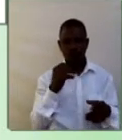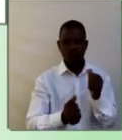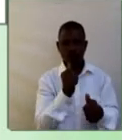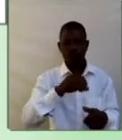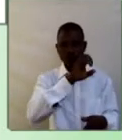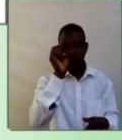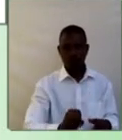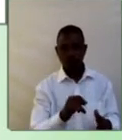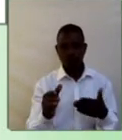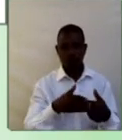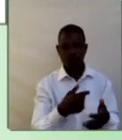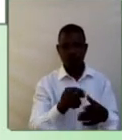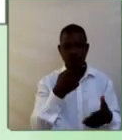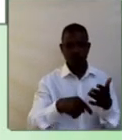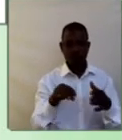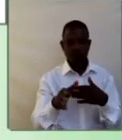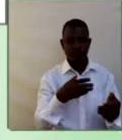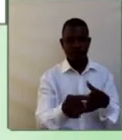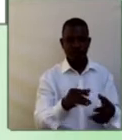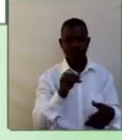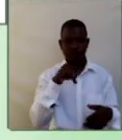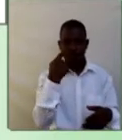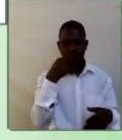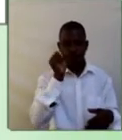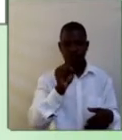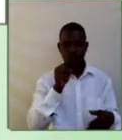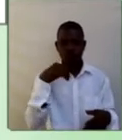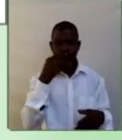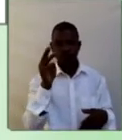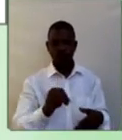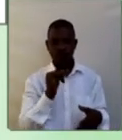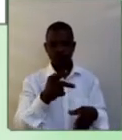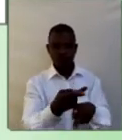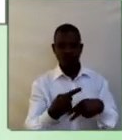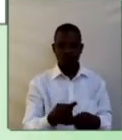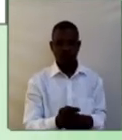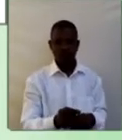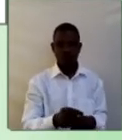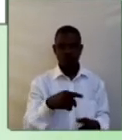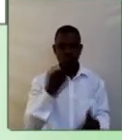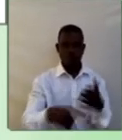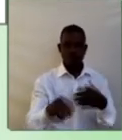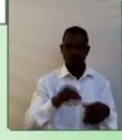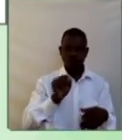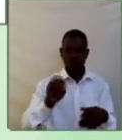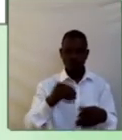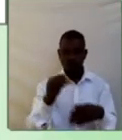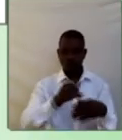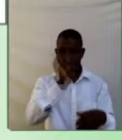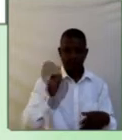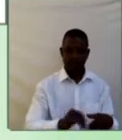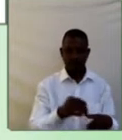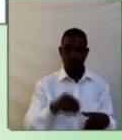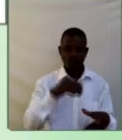whichever, whatever, whosoever. Possessive, whatsoever,